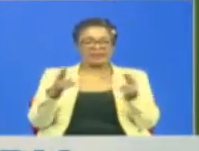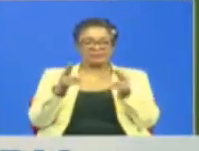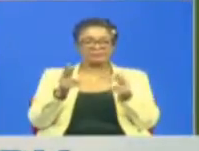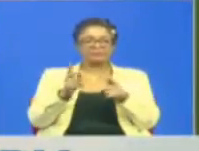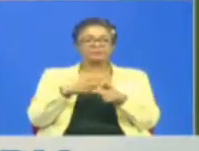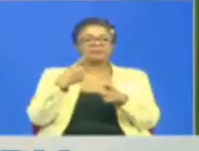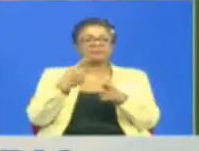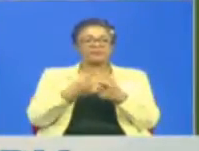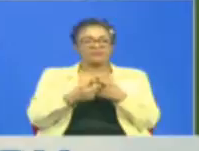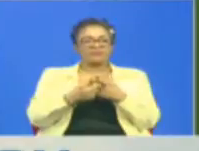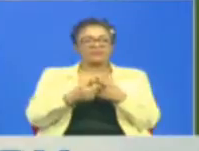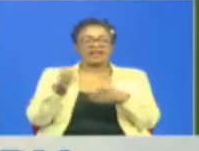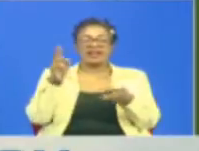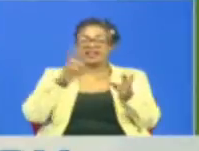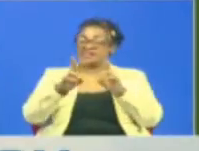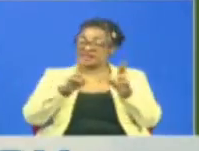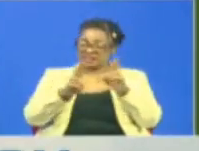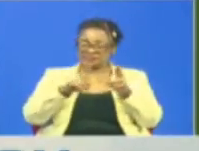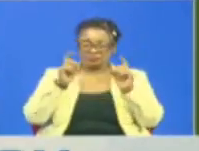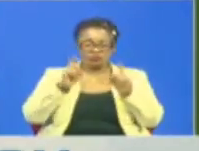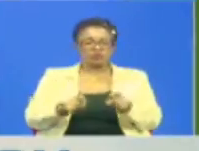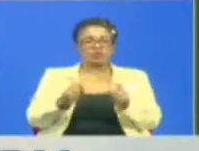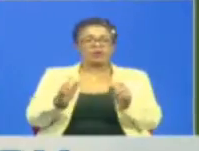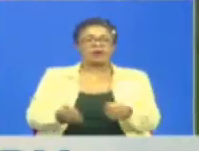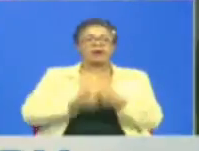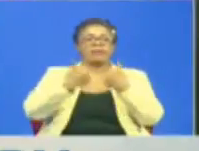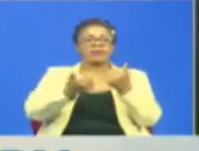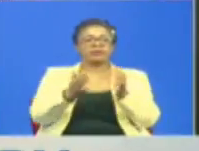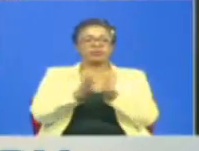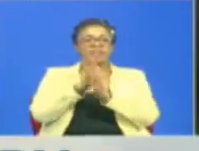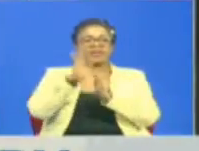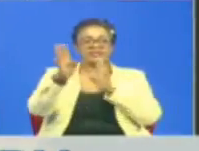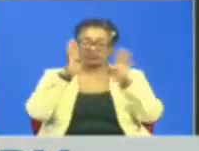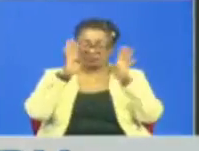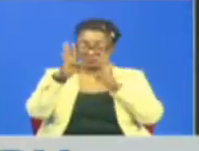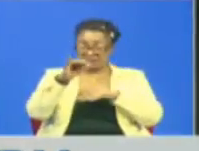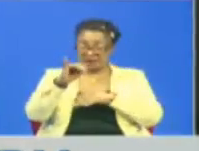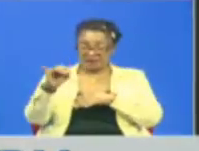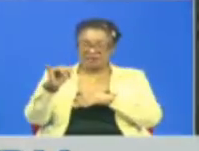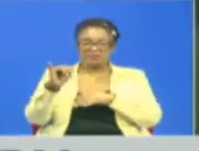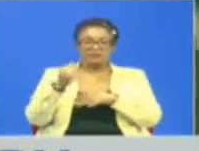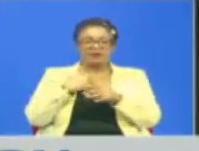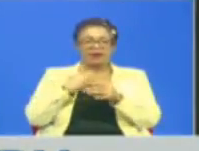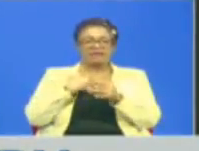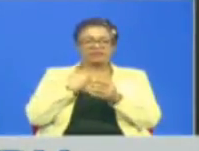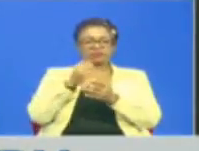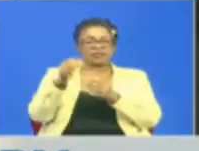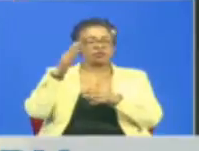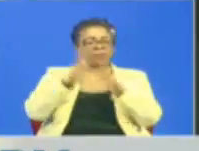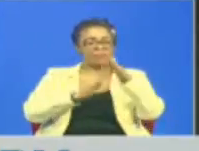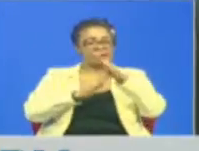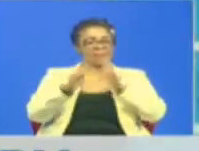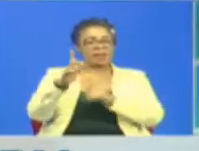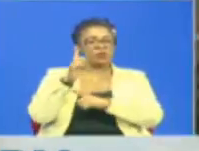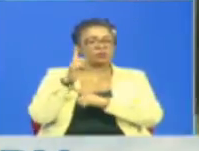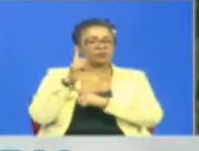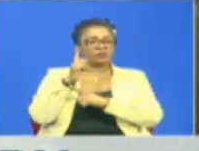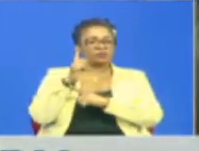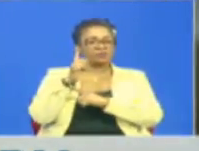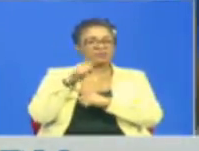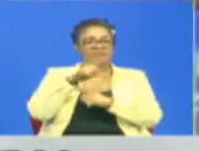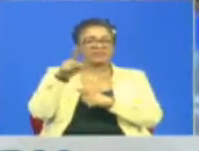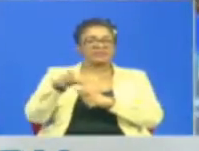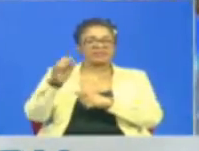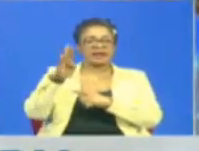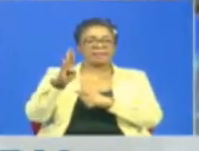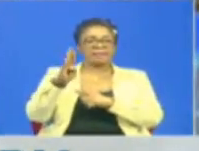possible referendum should the Building Bridges Initiative push for amendments to the supreme law. Zainab